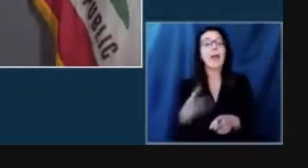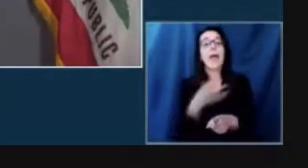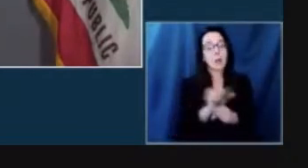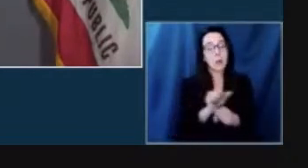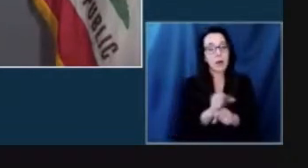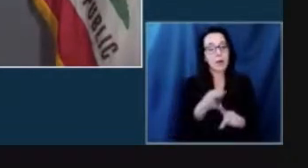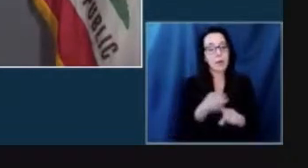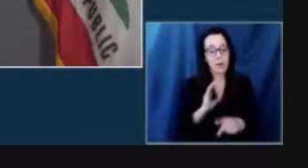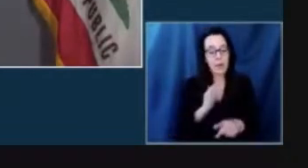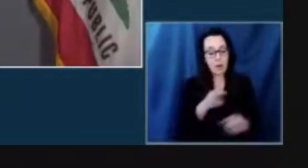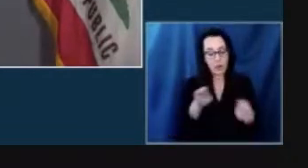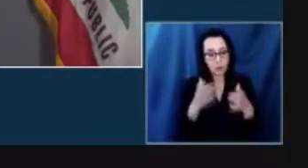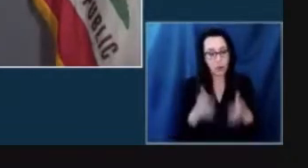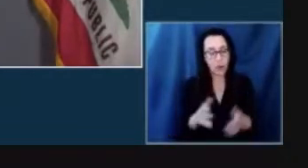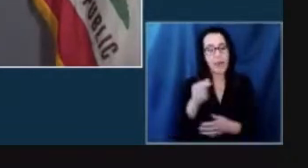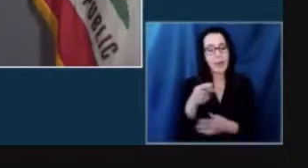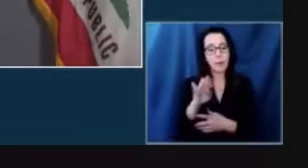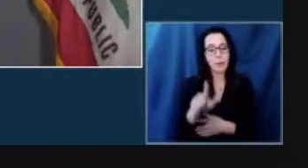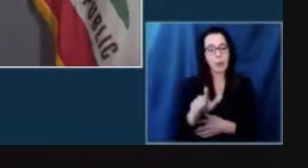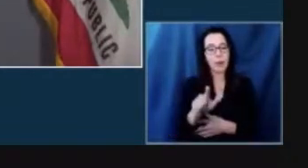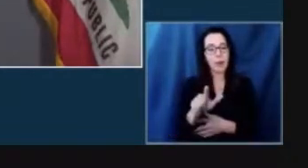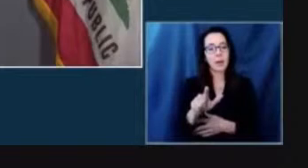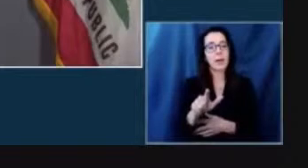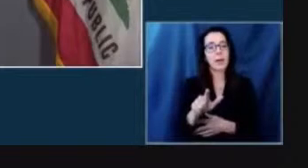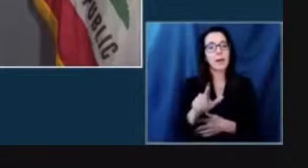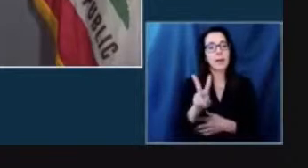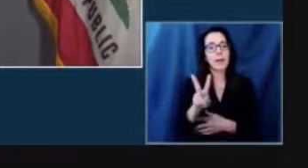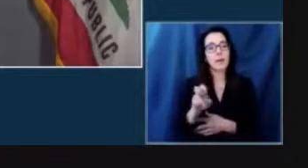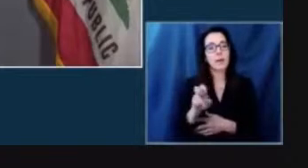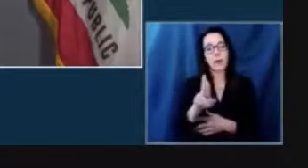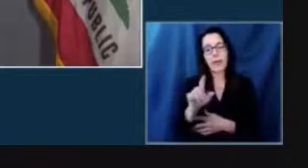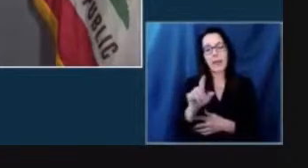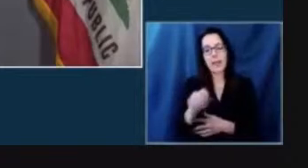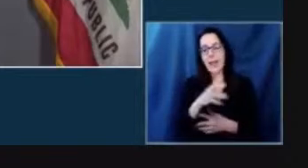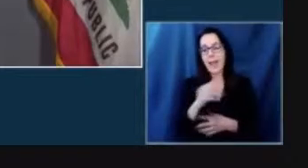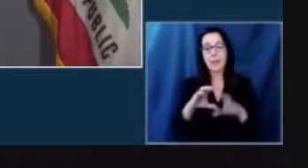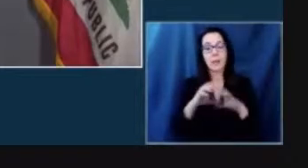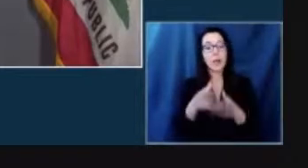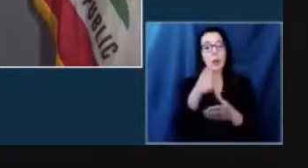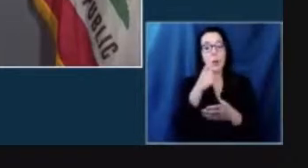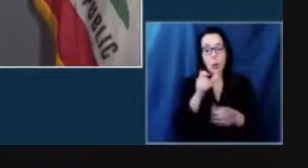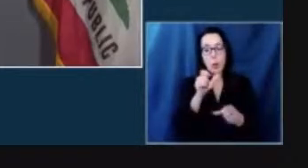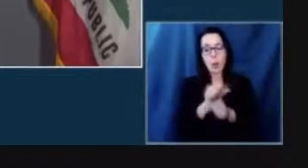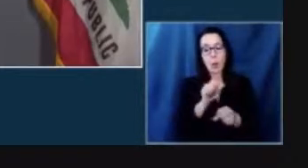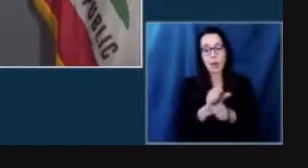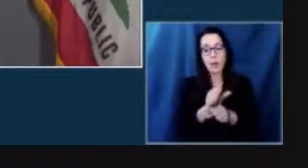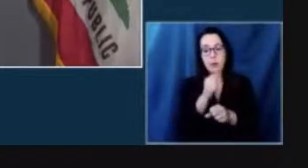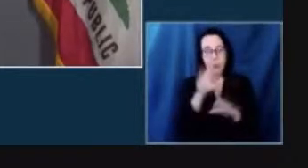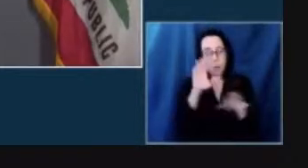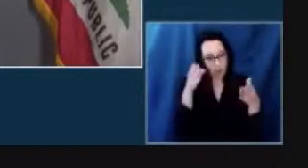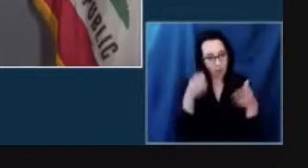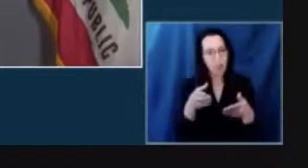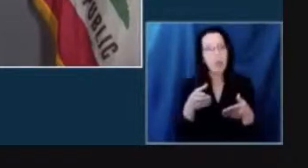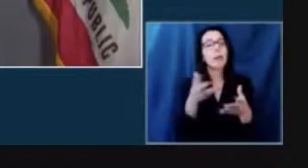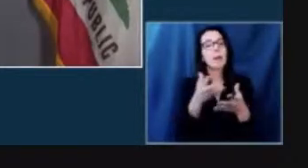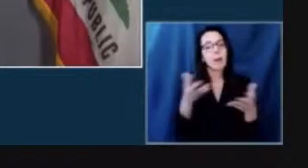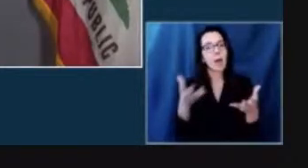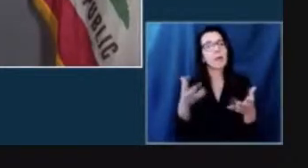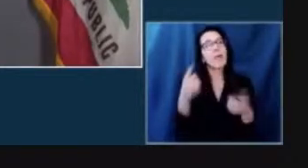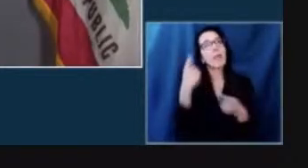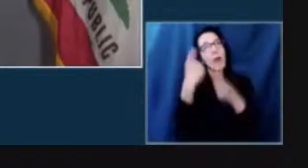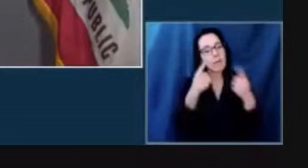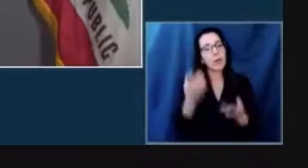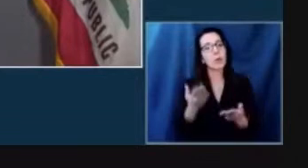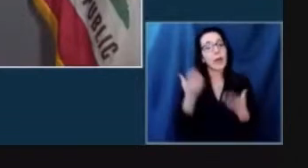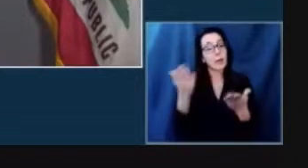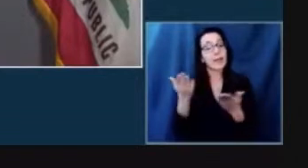Verrett, and the committee that worked to provide some very thoughtful recommendations. I believe that the California